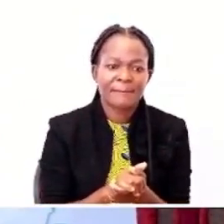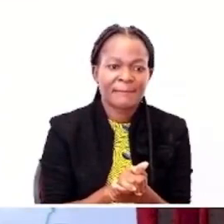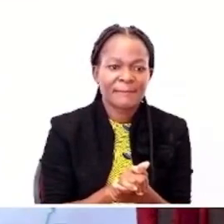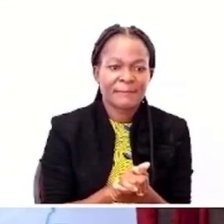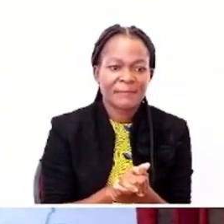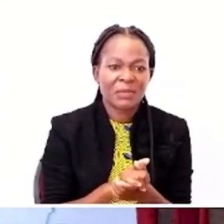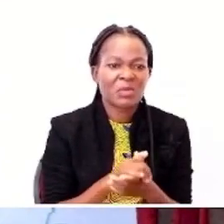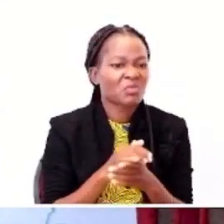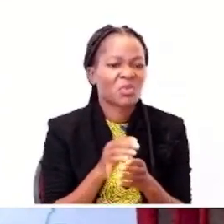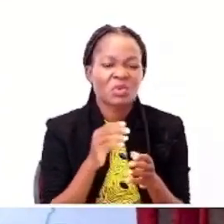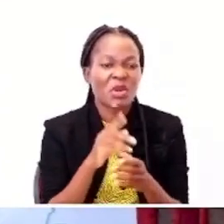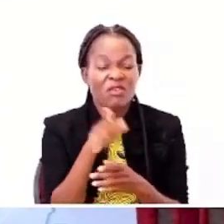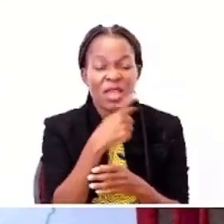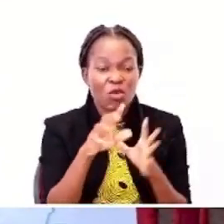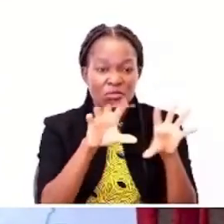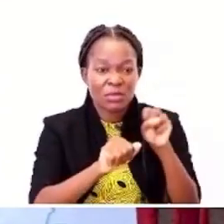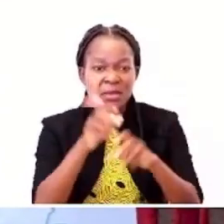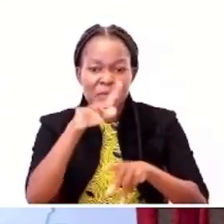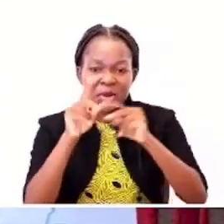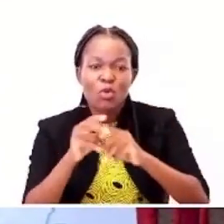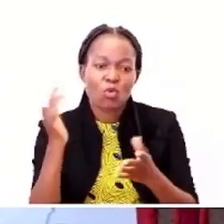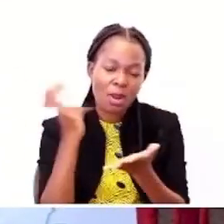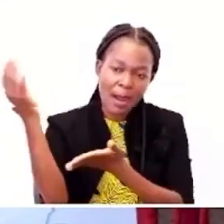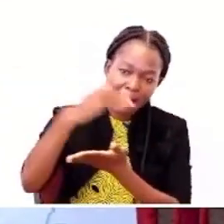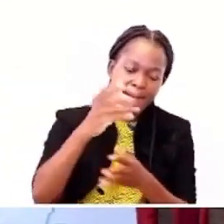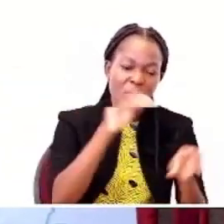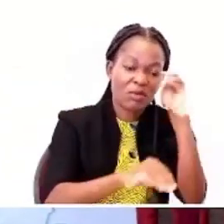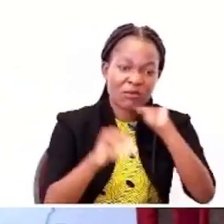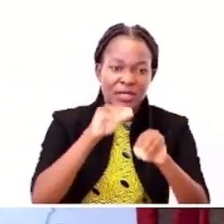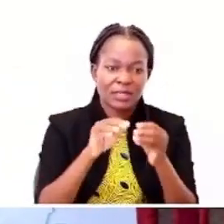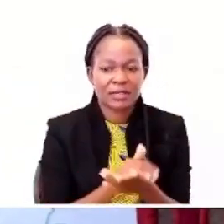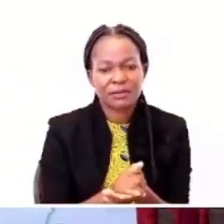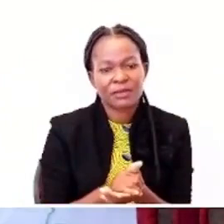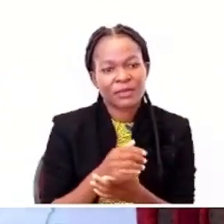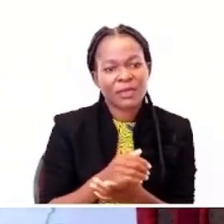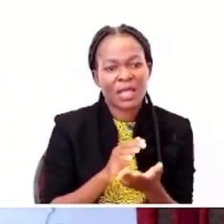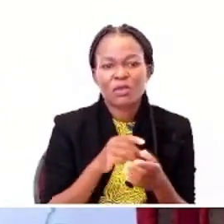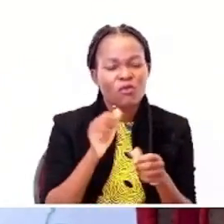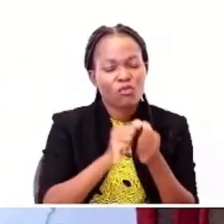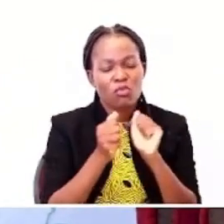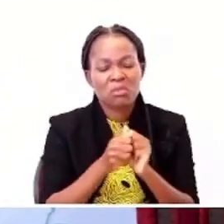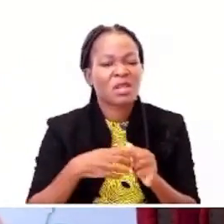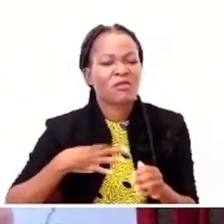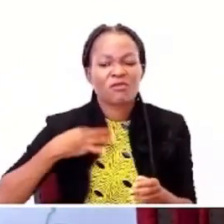the investments that we need is precisely because it's voluntary. And as long as it's voluntary and there's a free rider